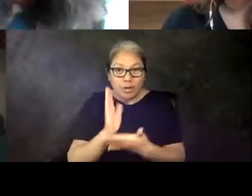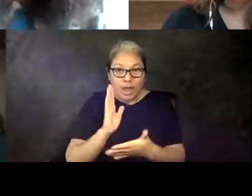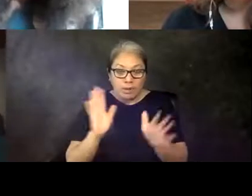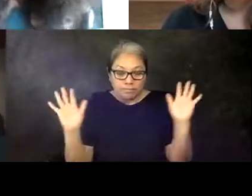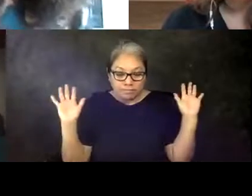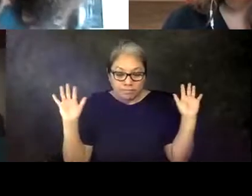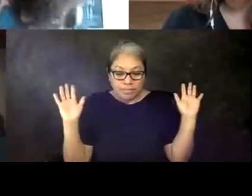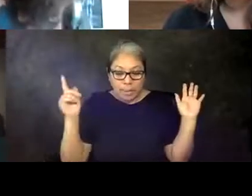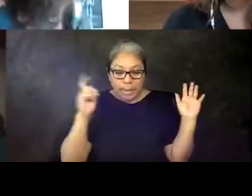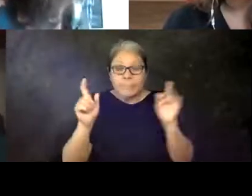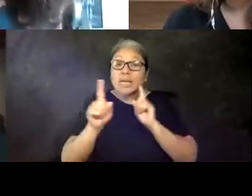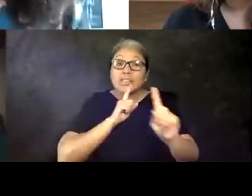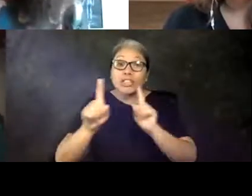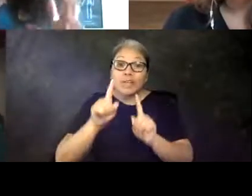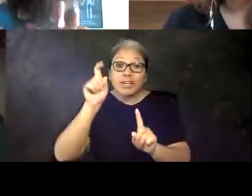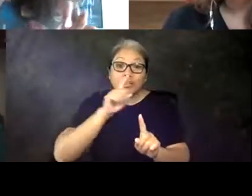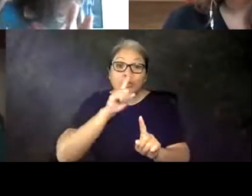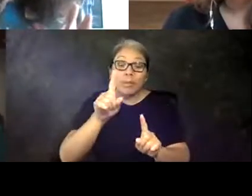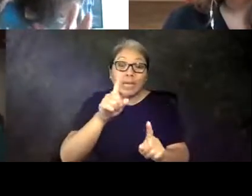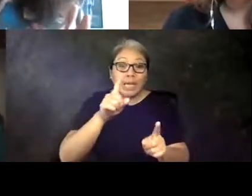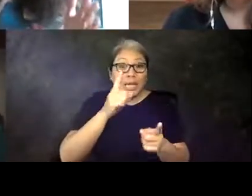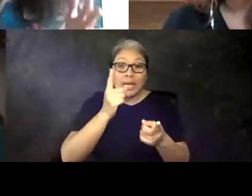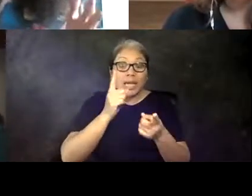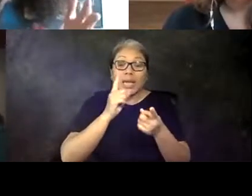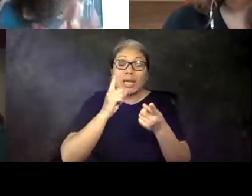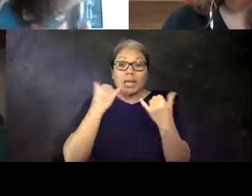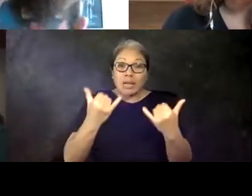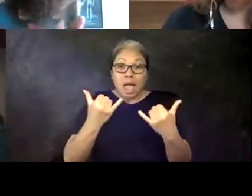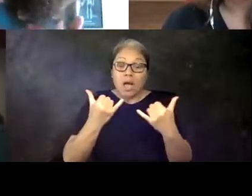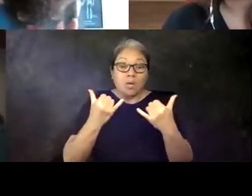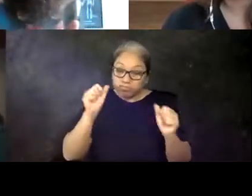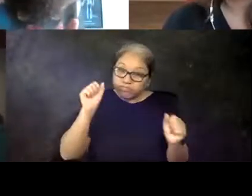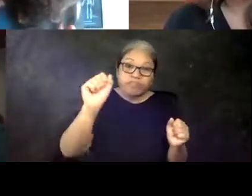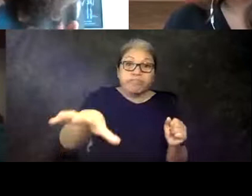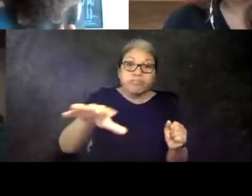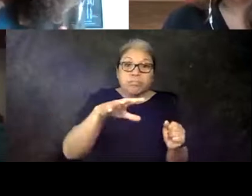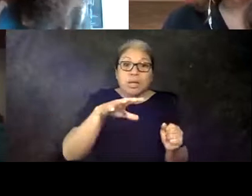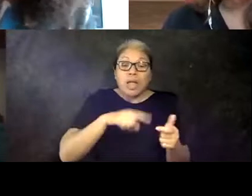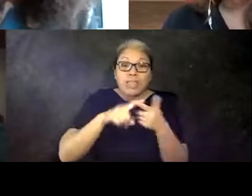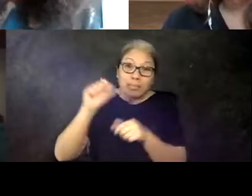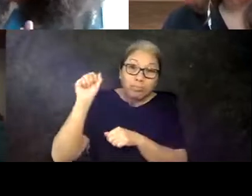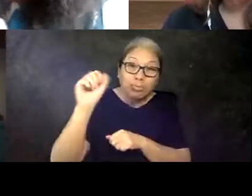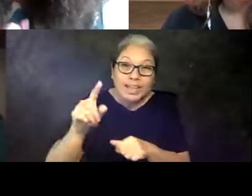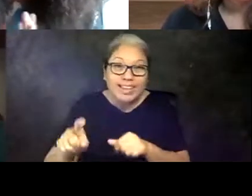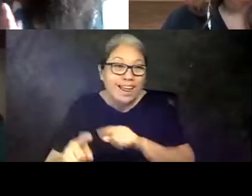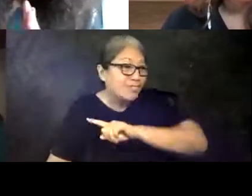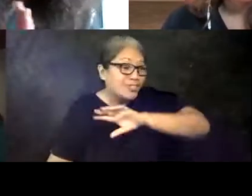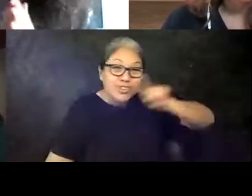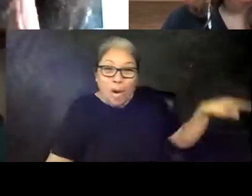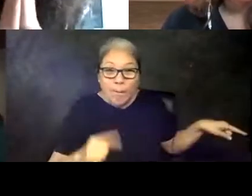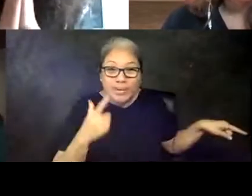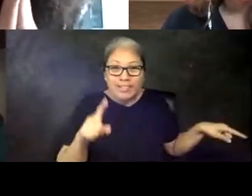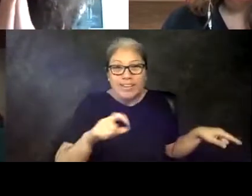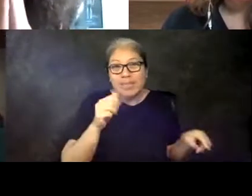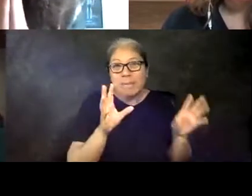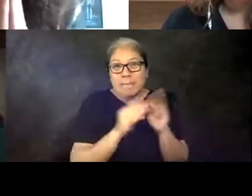because it's a conversation that needs to be breached, and I'm going to breach it, and then I actually have to go, because I have another meeting at